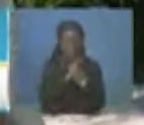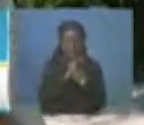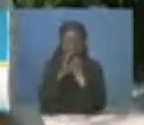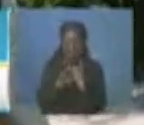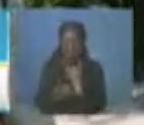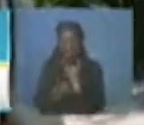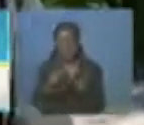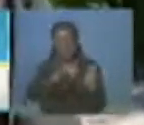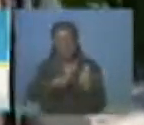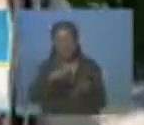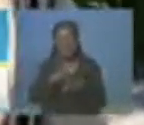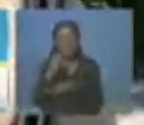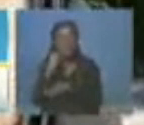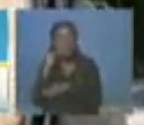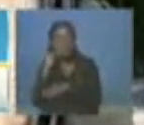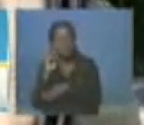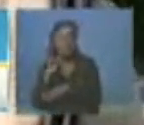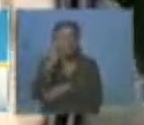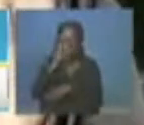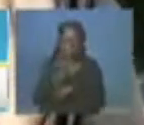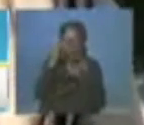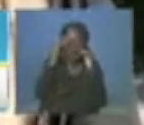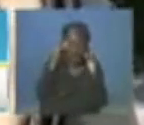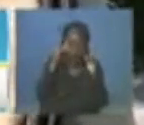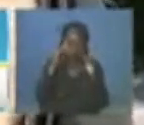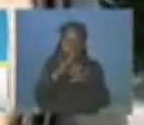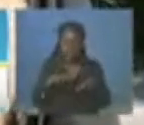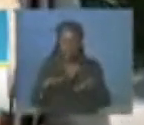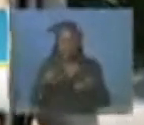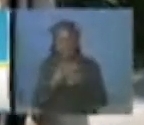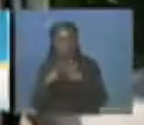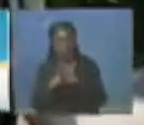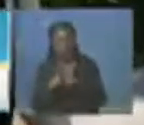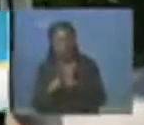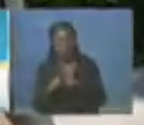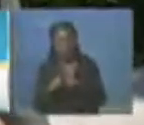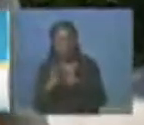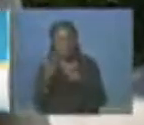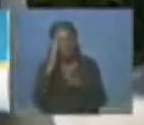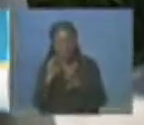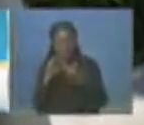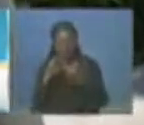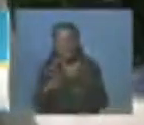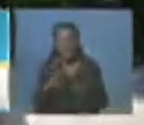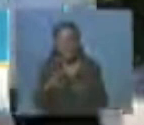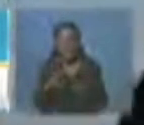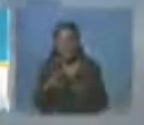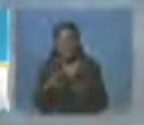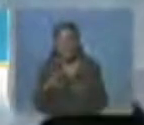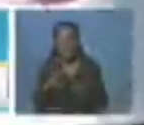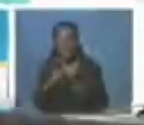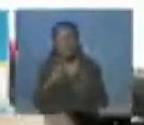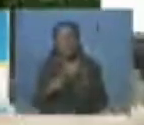it starts at home. We have to teach our children that conflicts are inevitable. Conflicts would occur. But